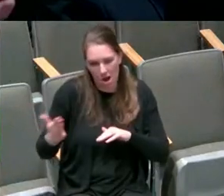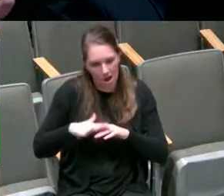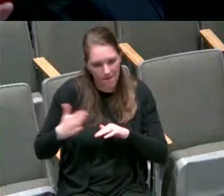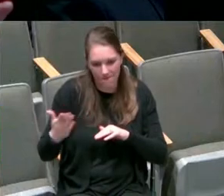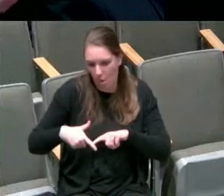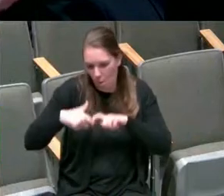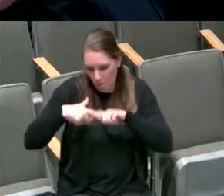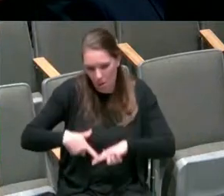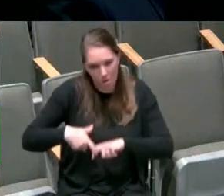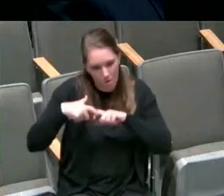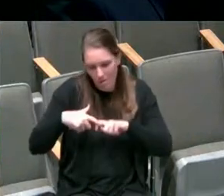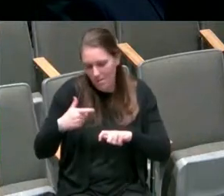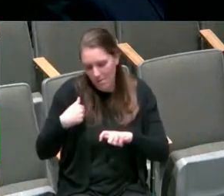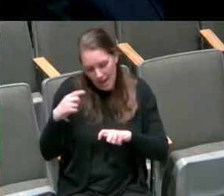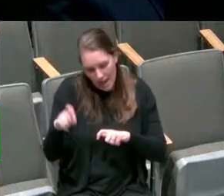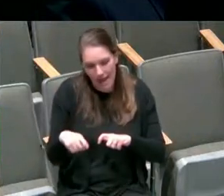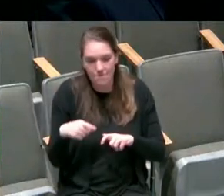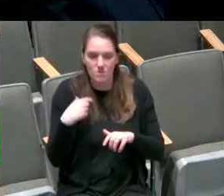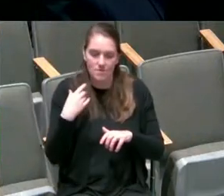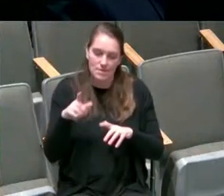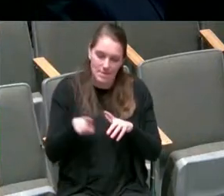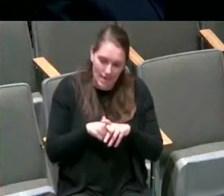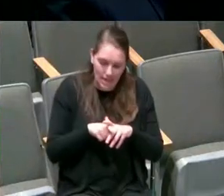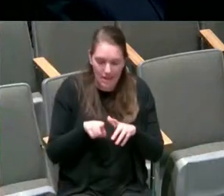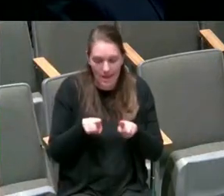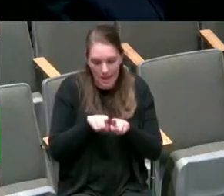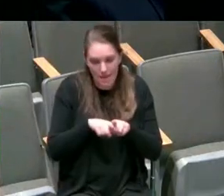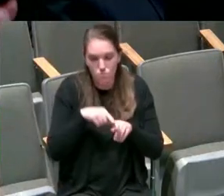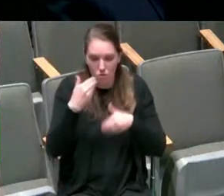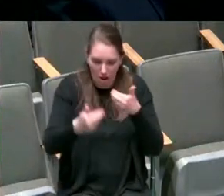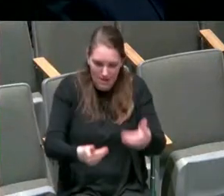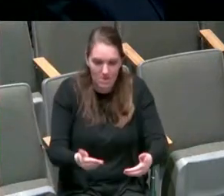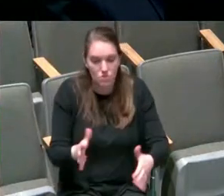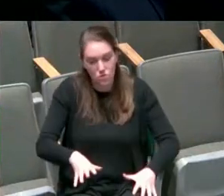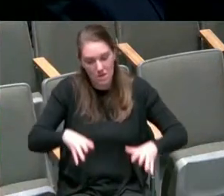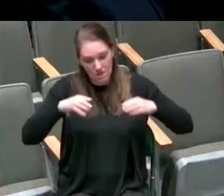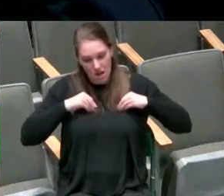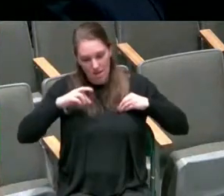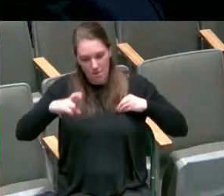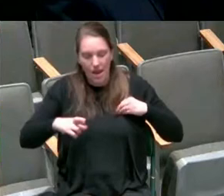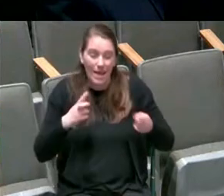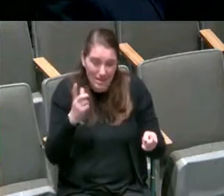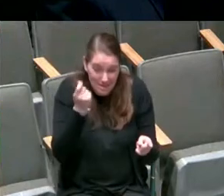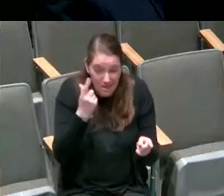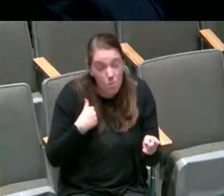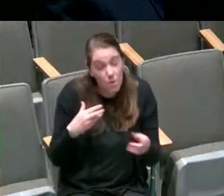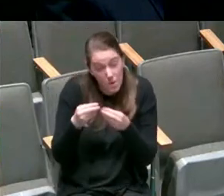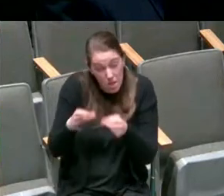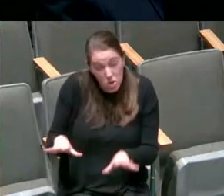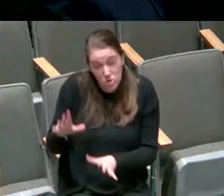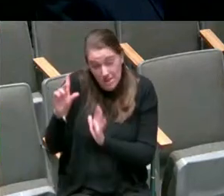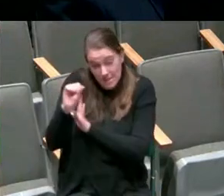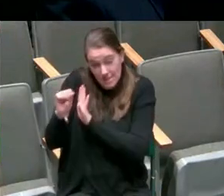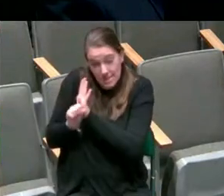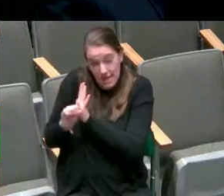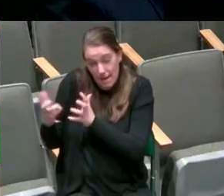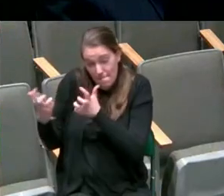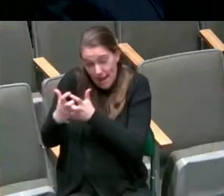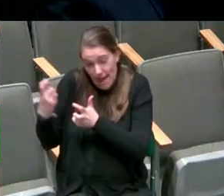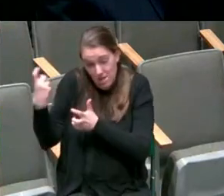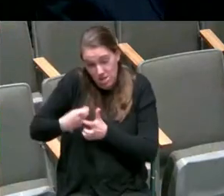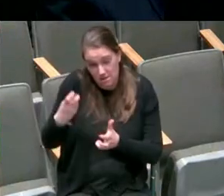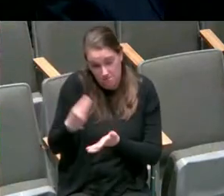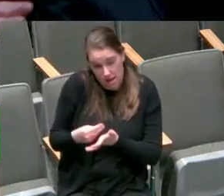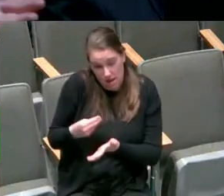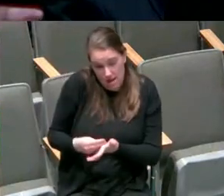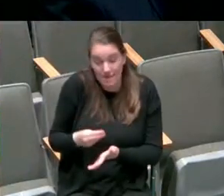go through the process that we did to adopt it to unwind it we'd also lose the matching money which is beneficial in the long run